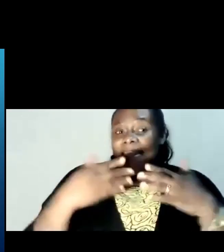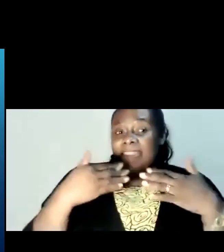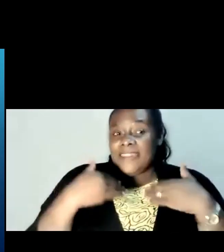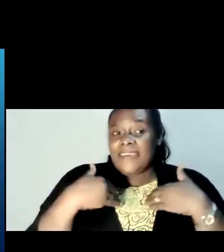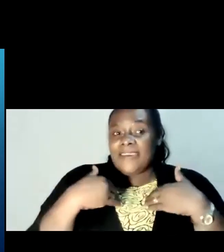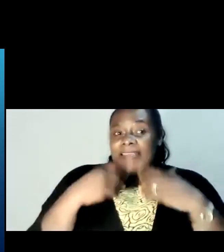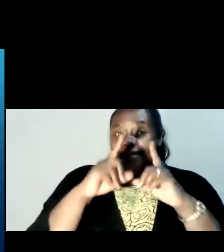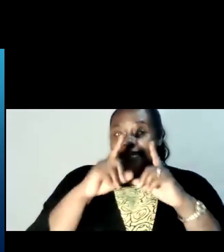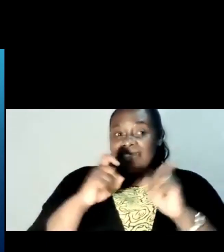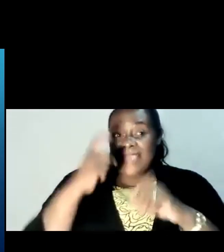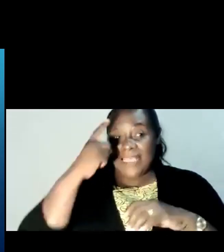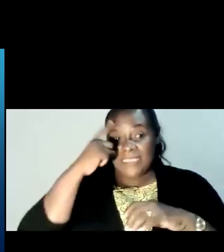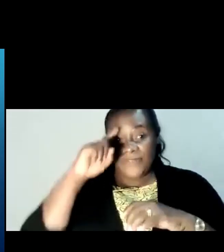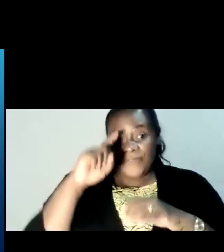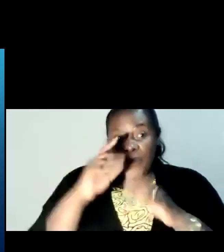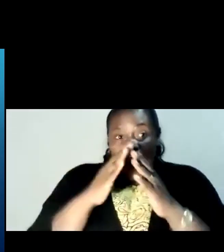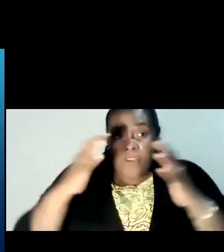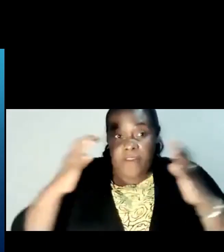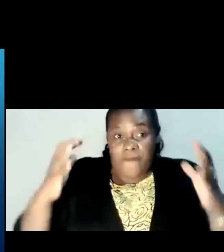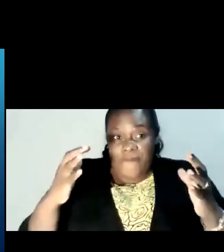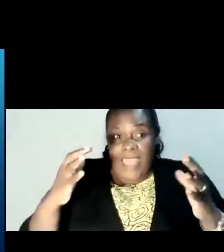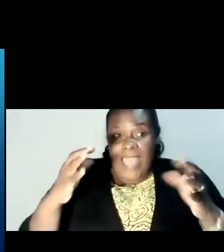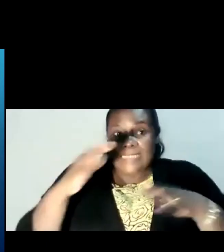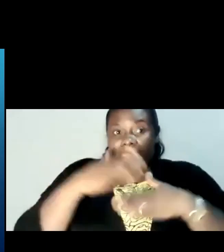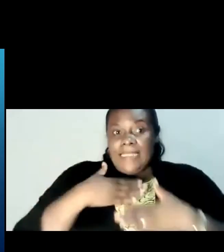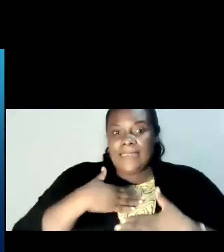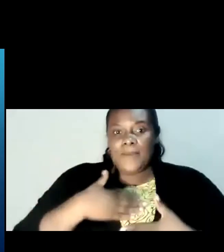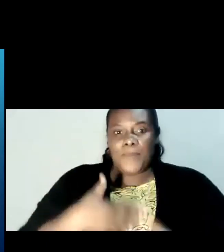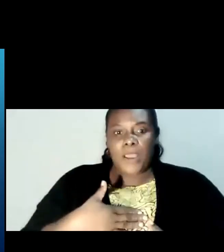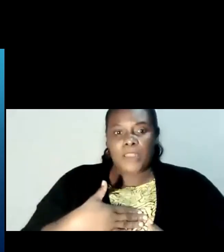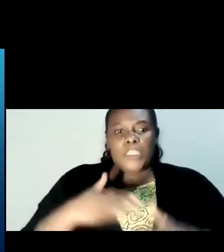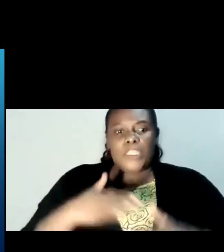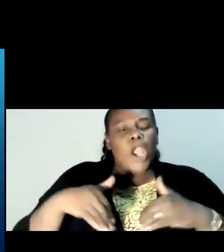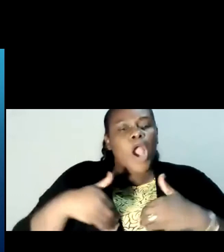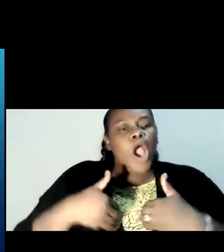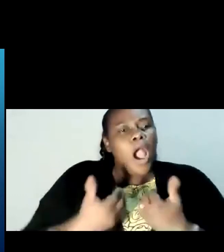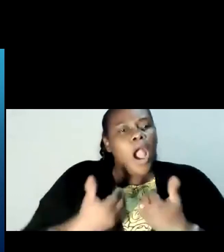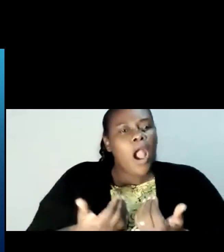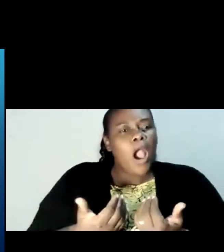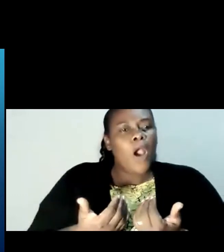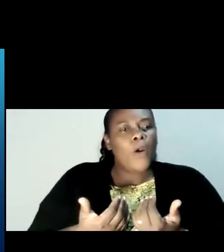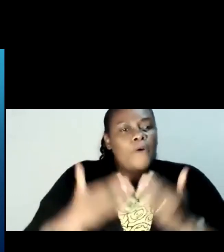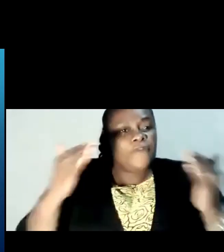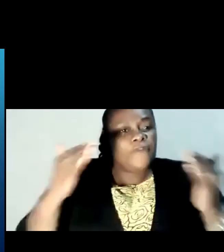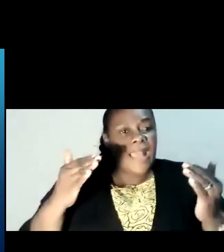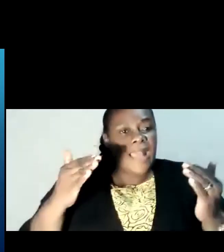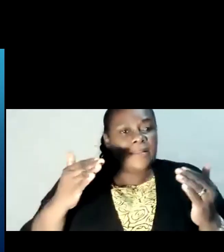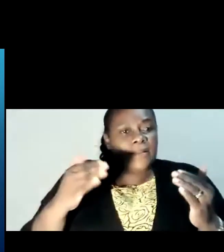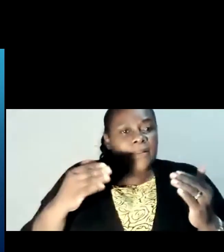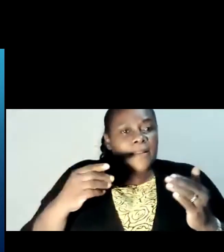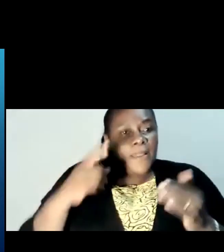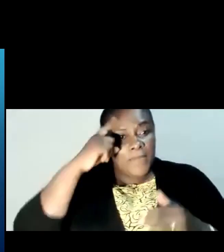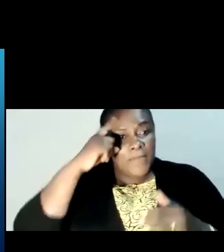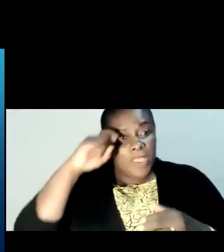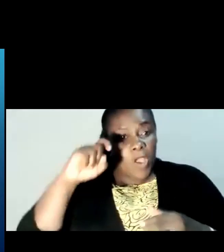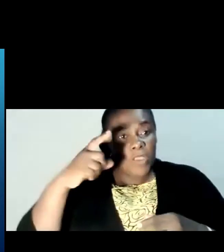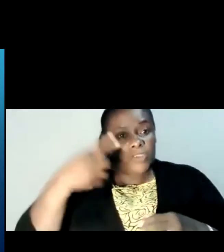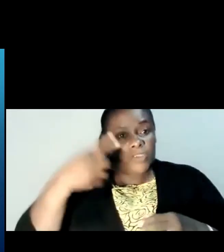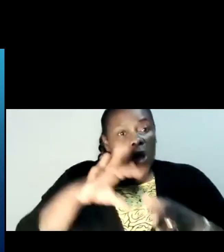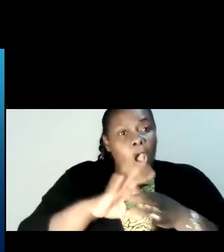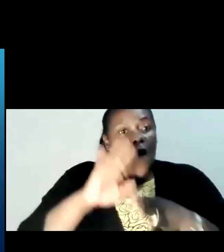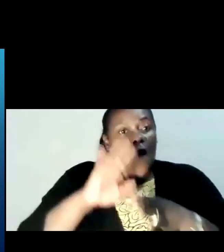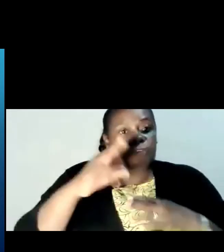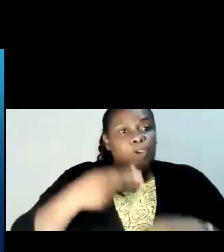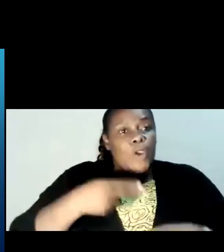are a decent weight for your height, or if you are overweight, underweight,